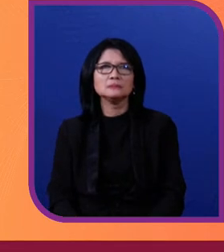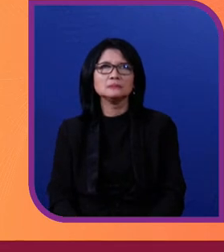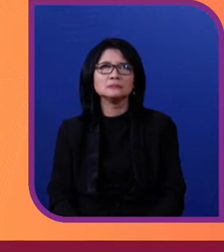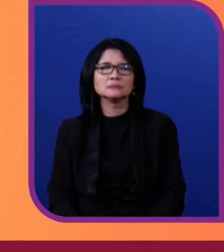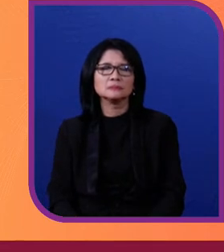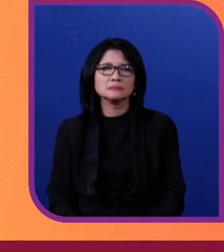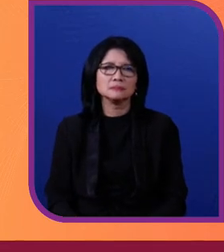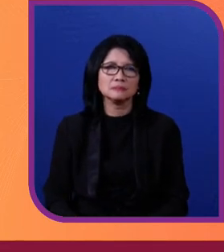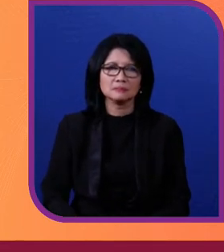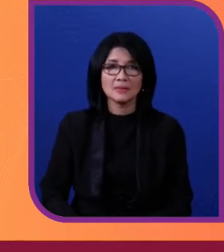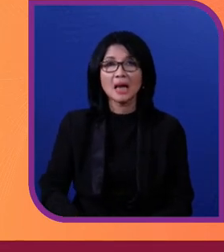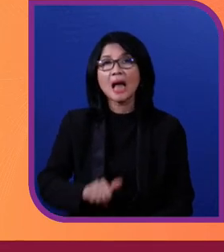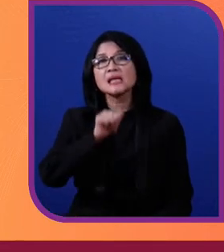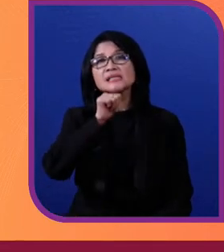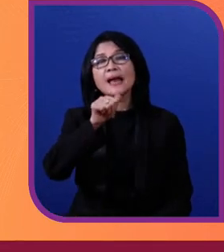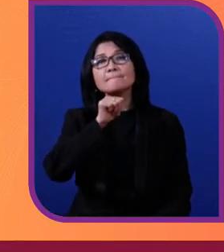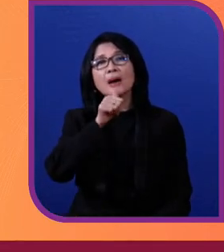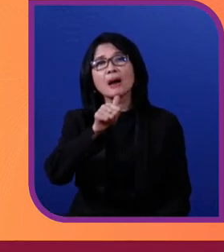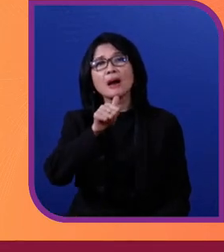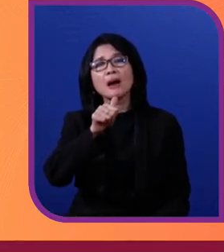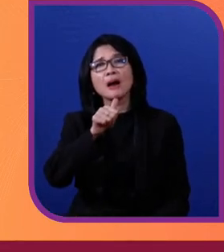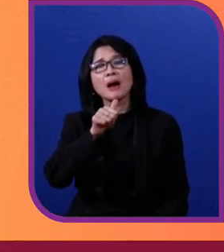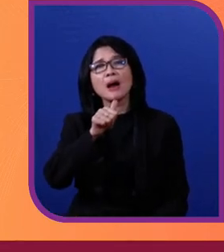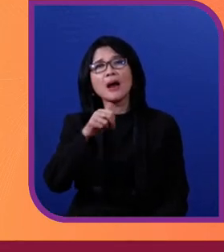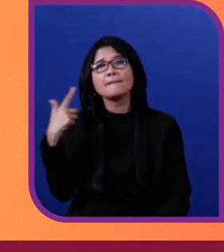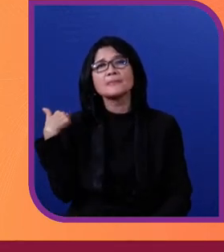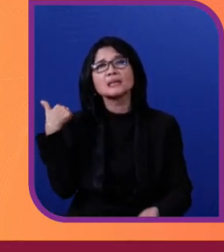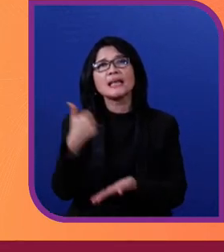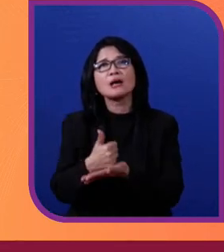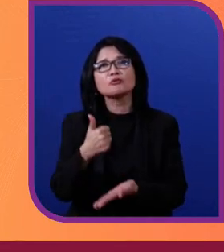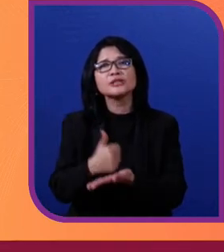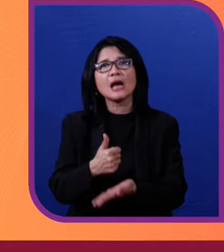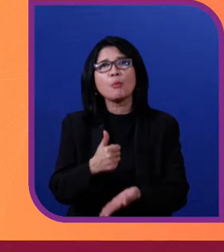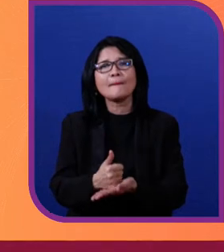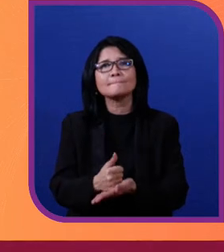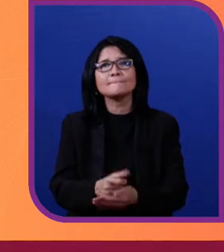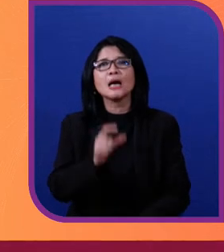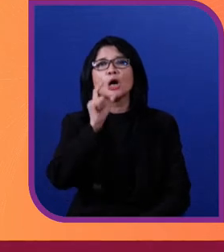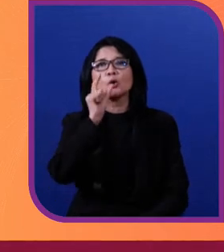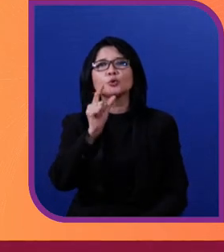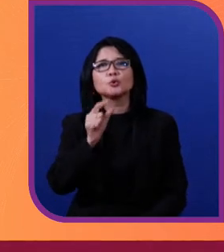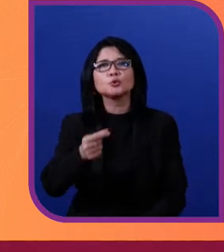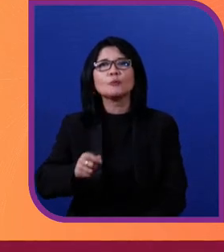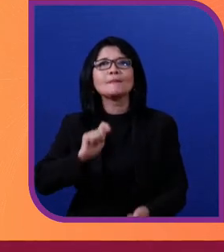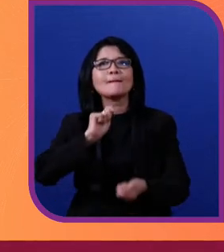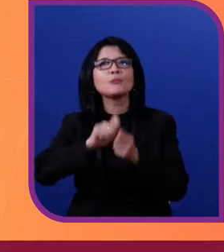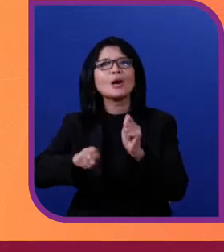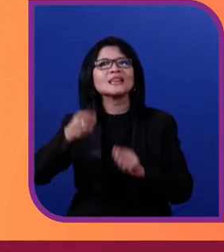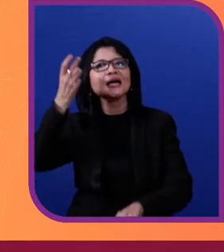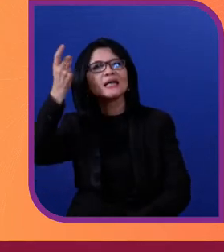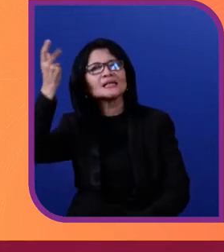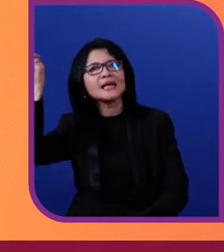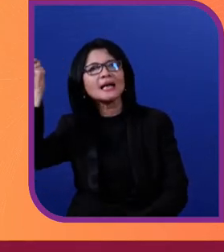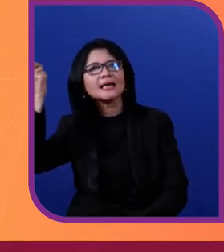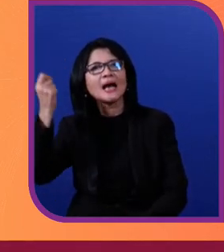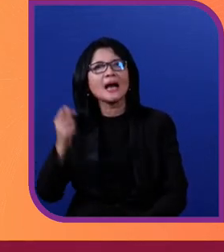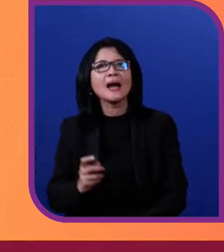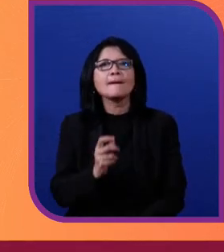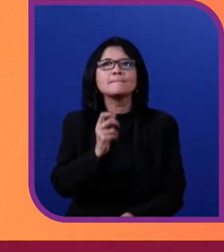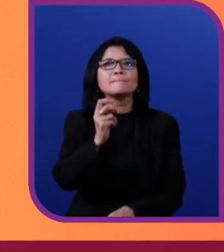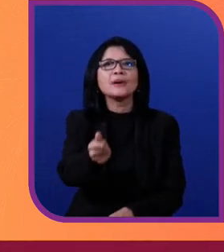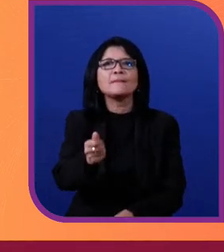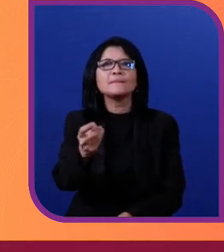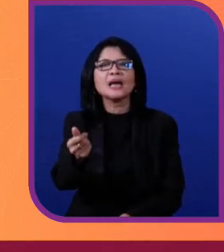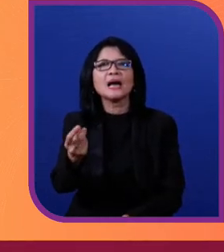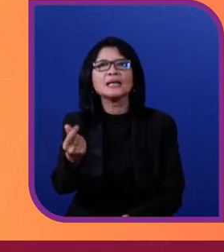responsible for planning development ending This is imported